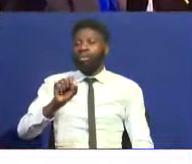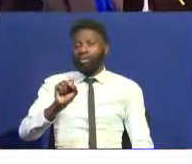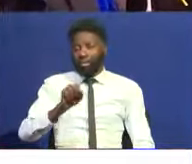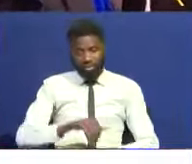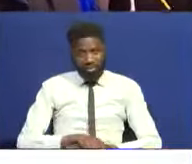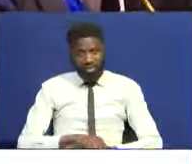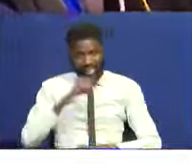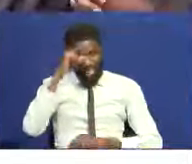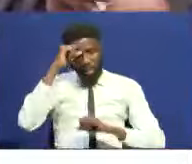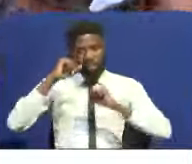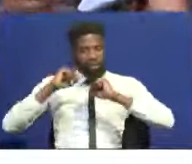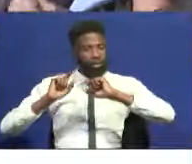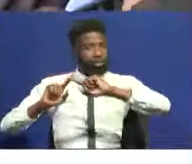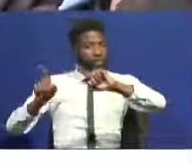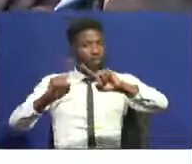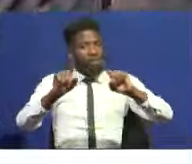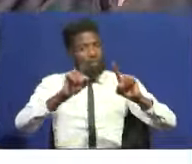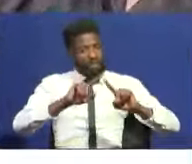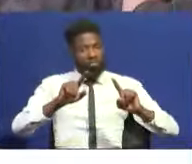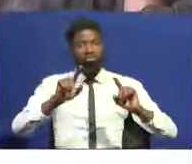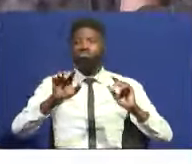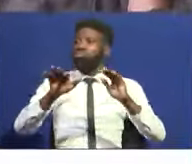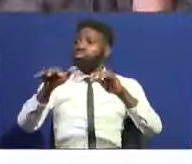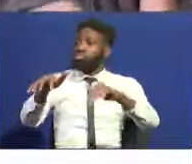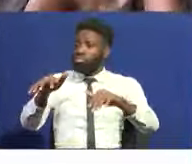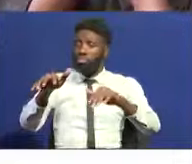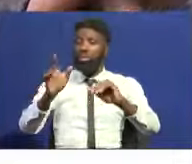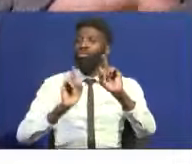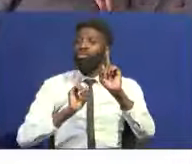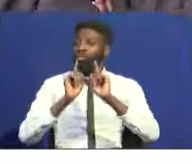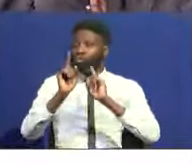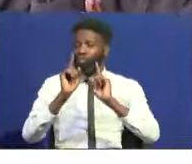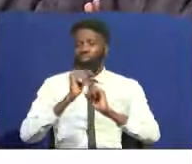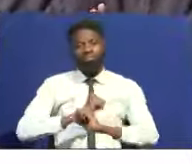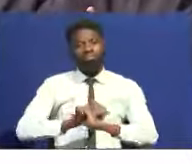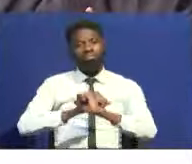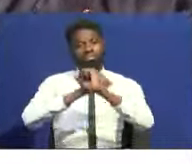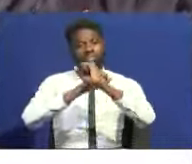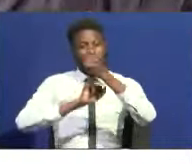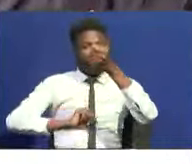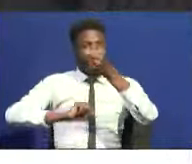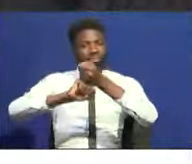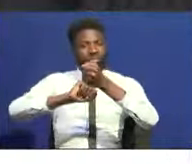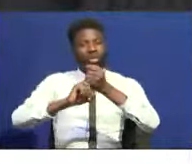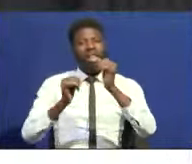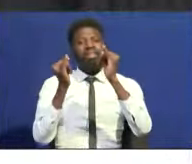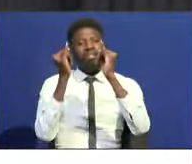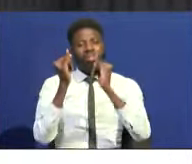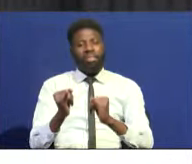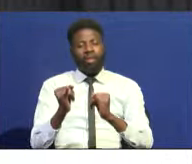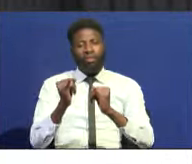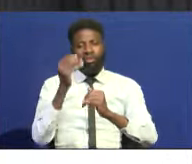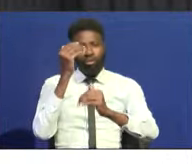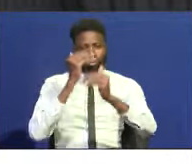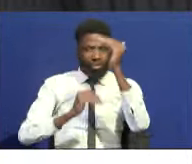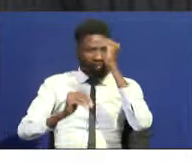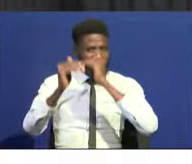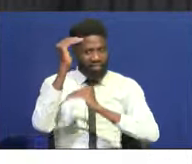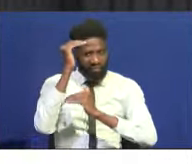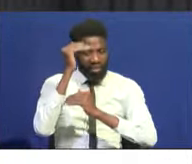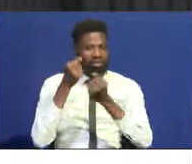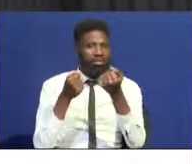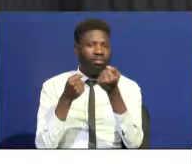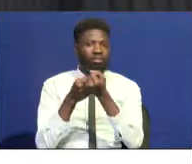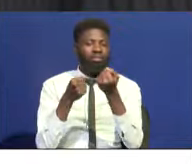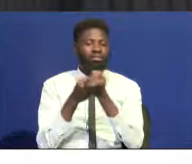juu serikalini waliendelea kutetea mfumo mpya wa ufadhili wa elimu ya juu. We need a funding model that